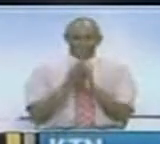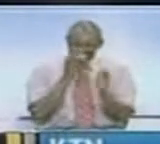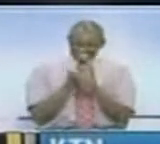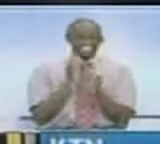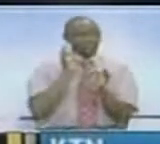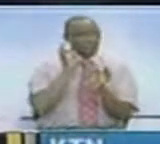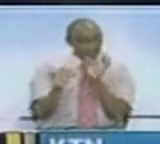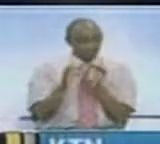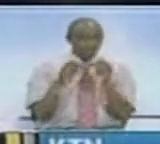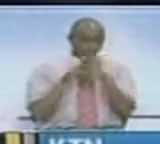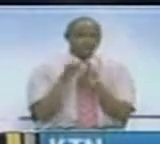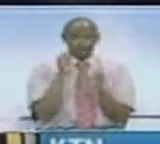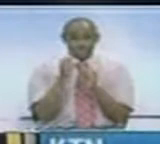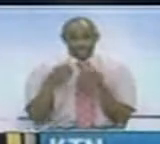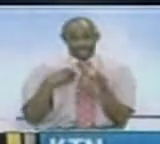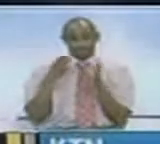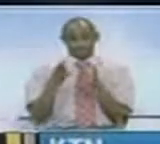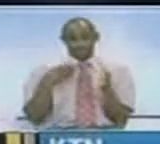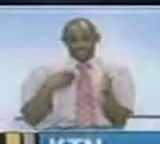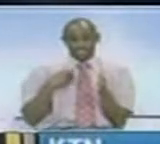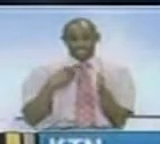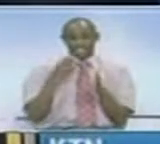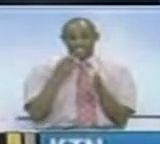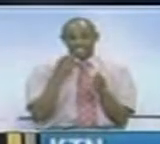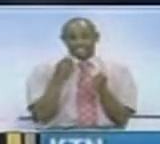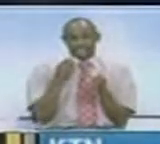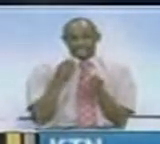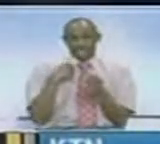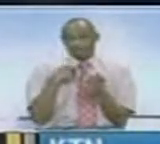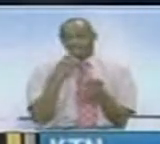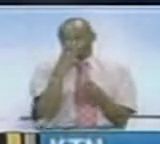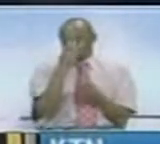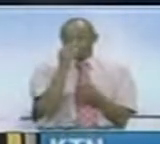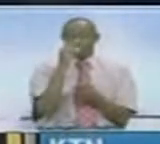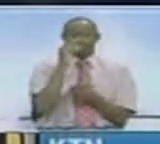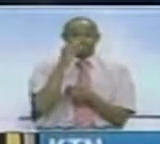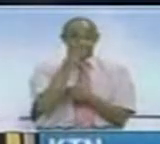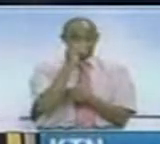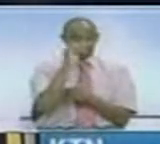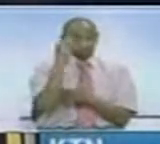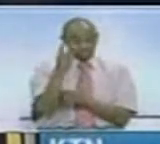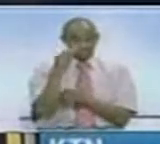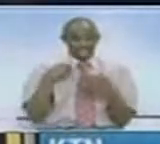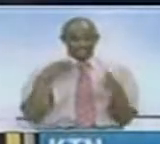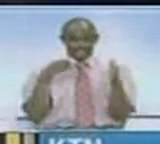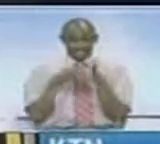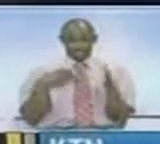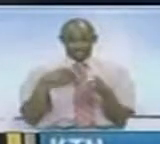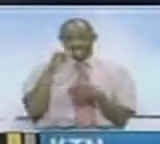from Turkey, which was scored in 2002. And he was playing against